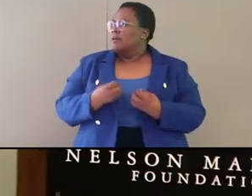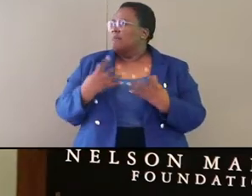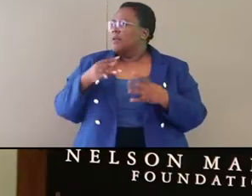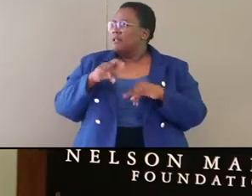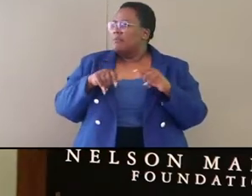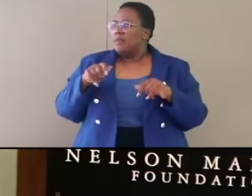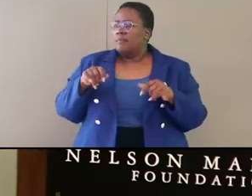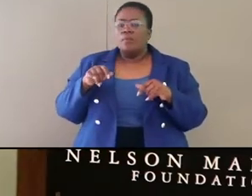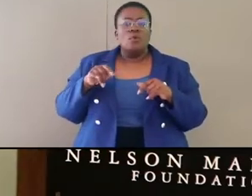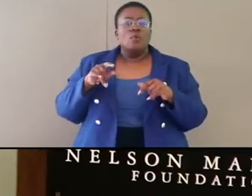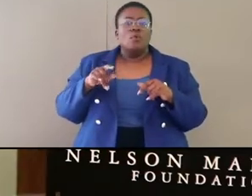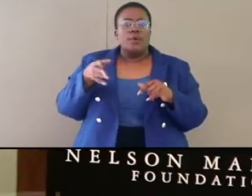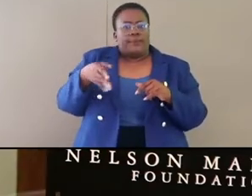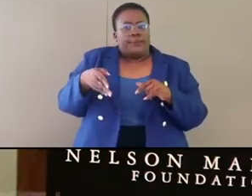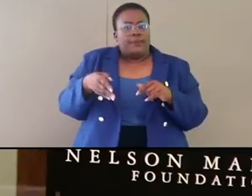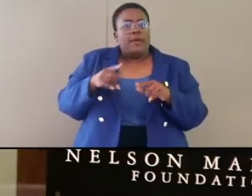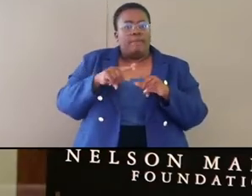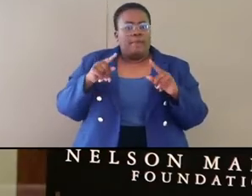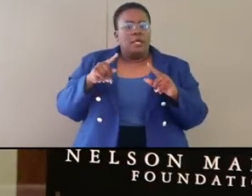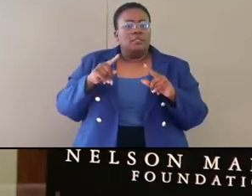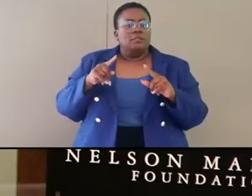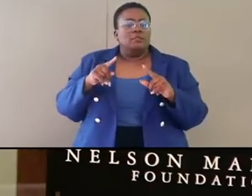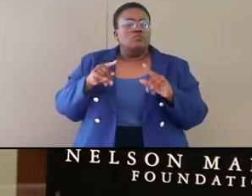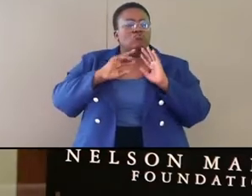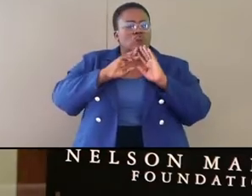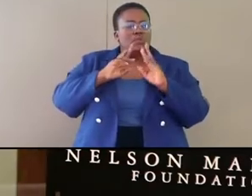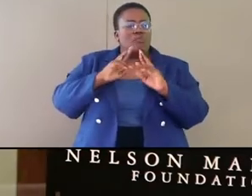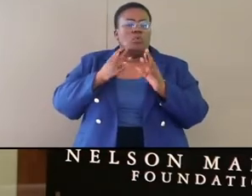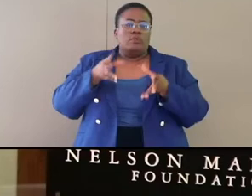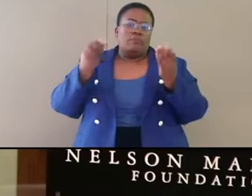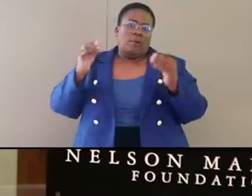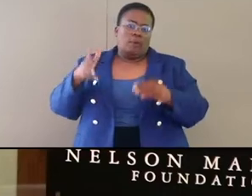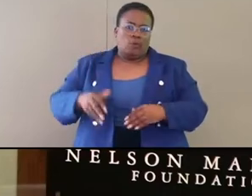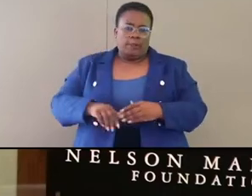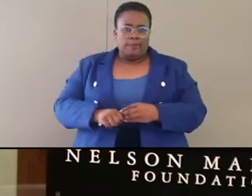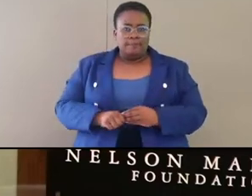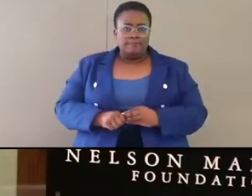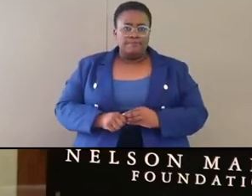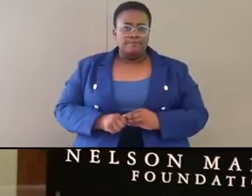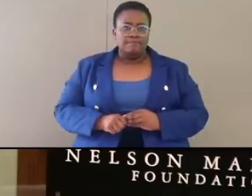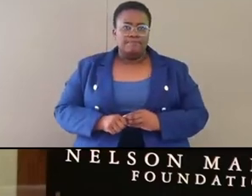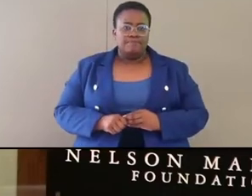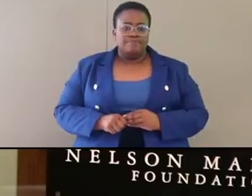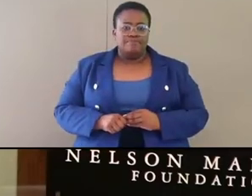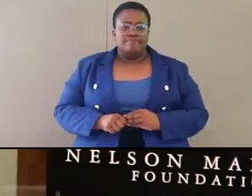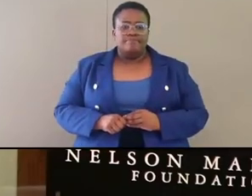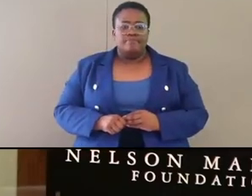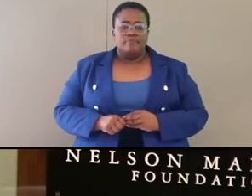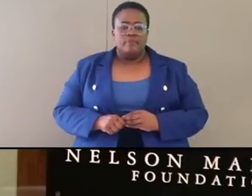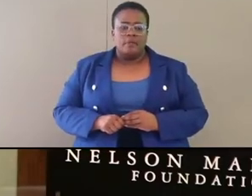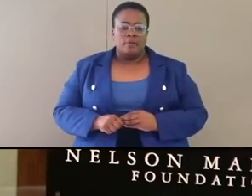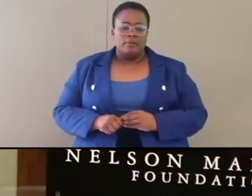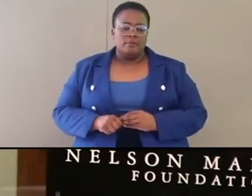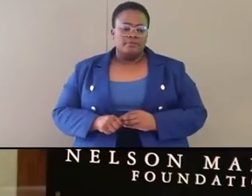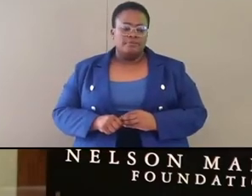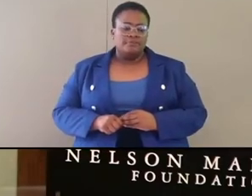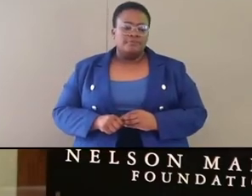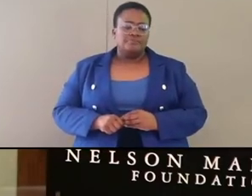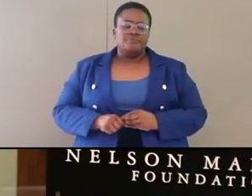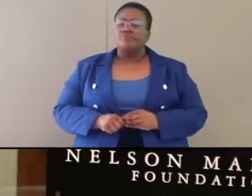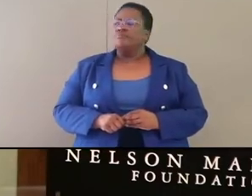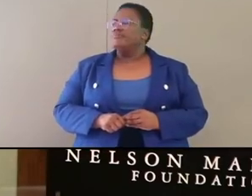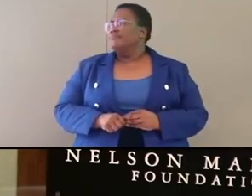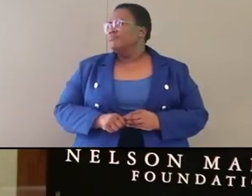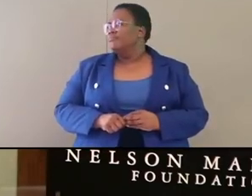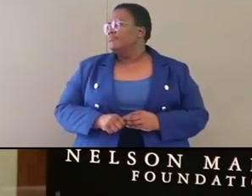they're not going to get this report and we have to take it to treasury and maybe and the interesting thing is when you think of